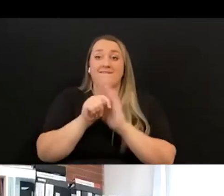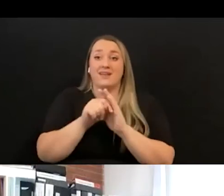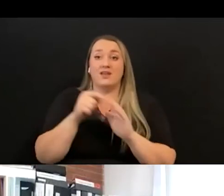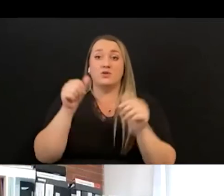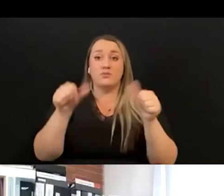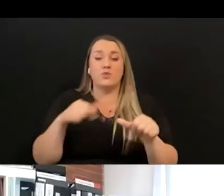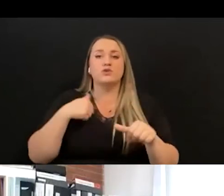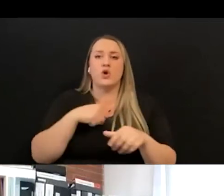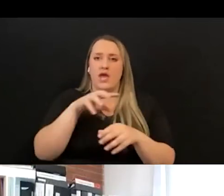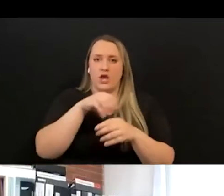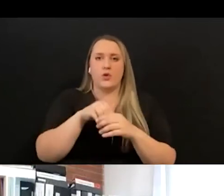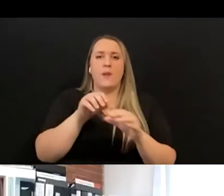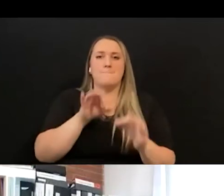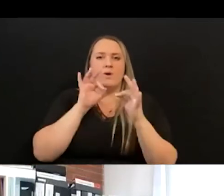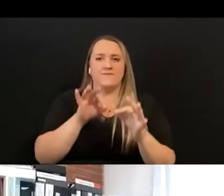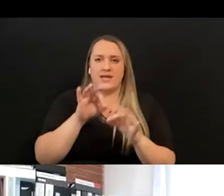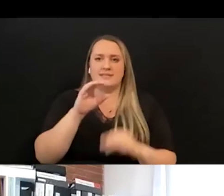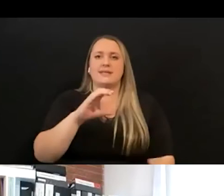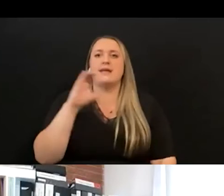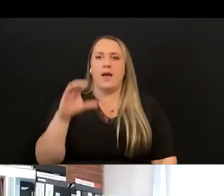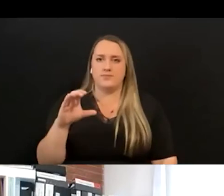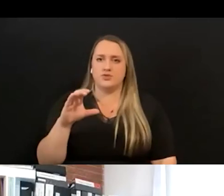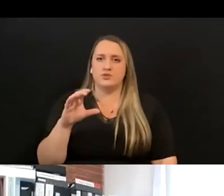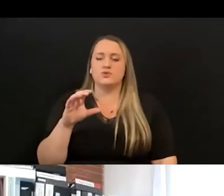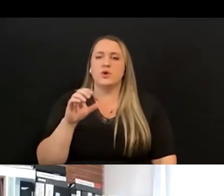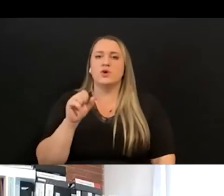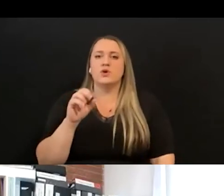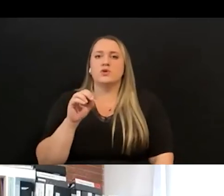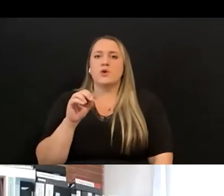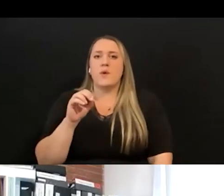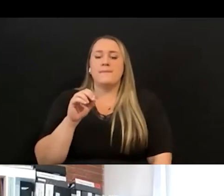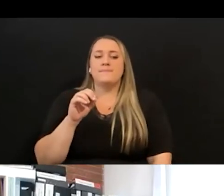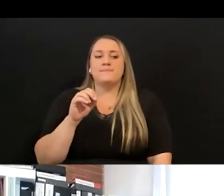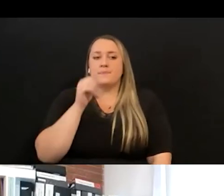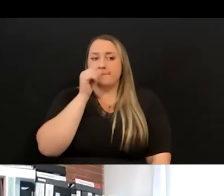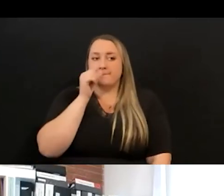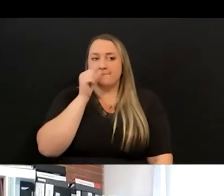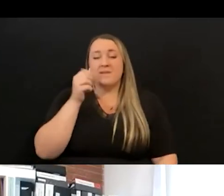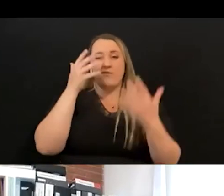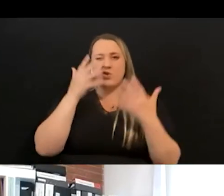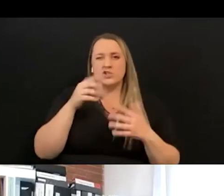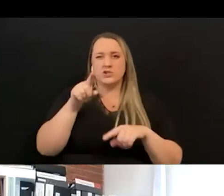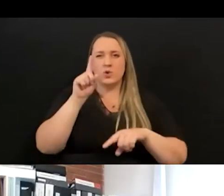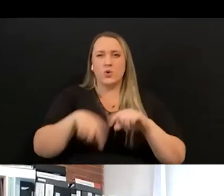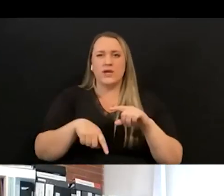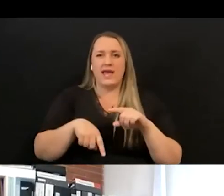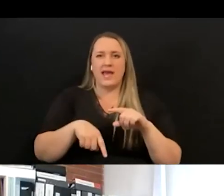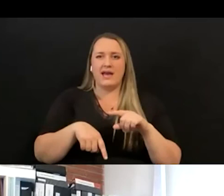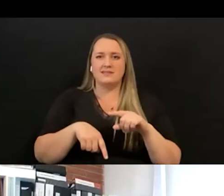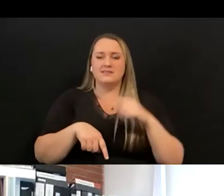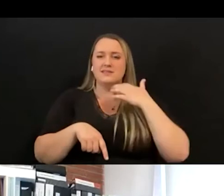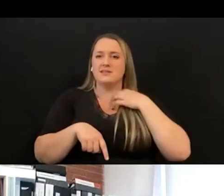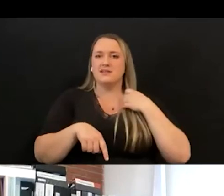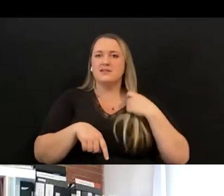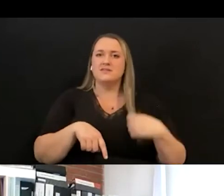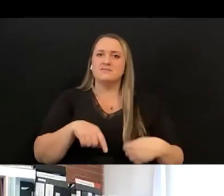include perfected captions. So, and you know, unfortunately, you can't upload perfected captions with Instagram,